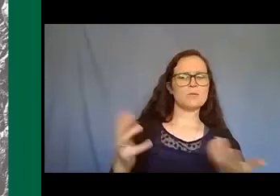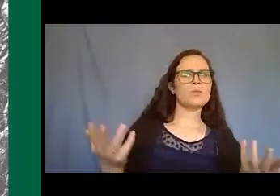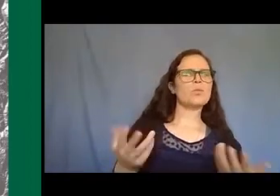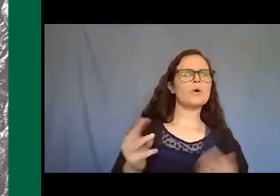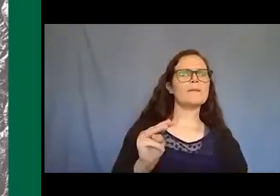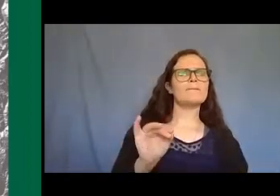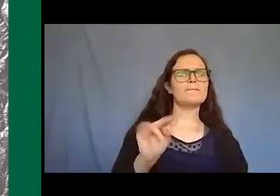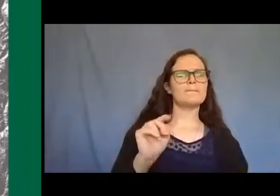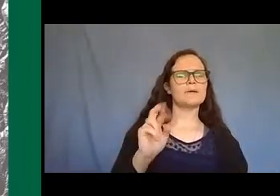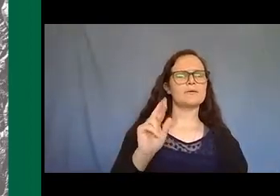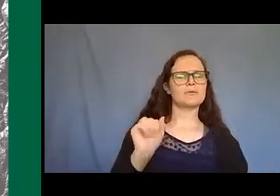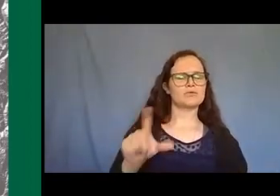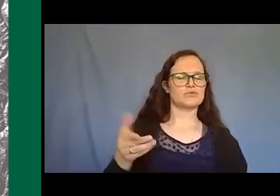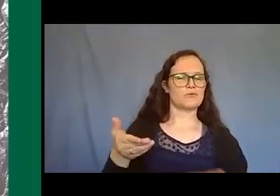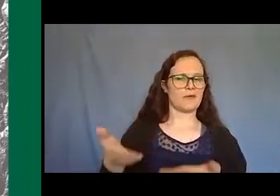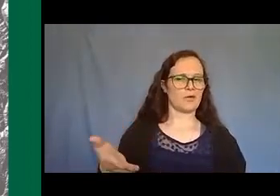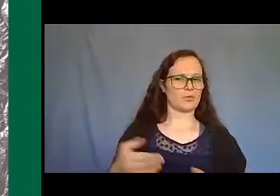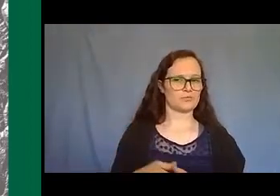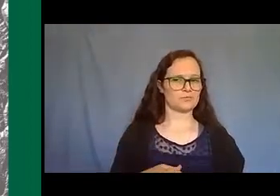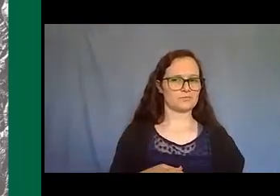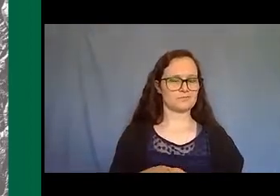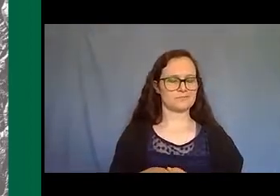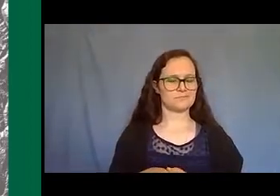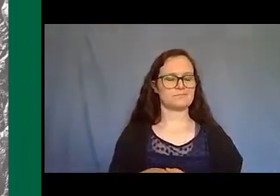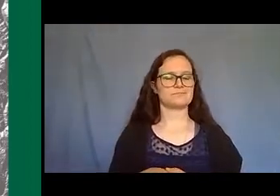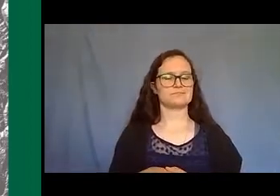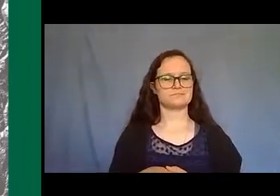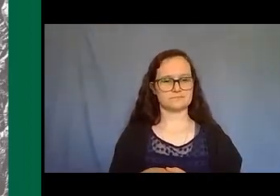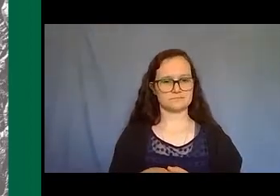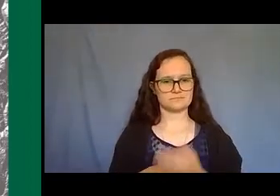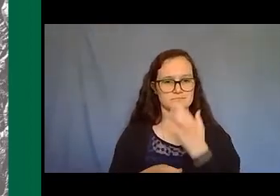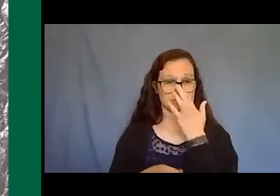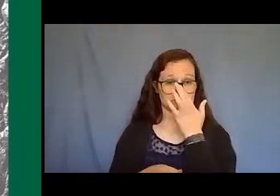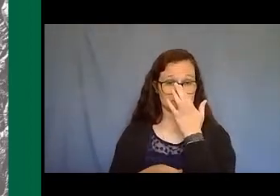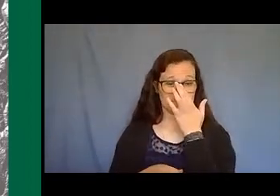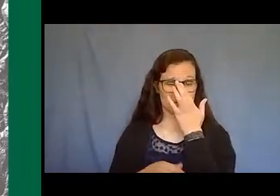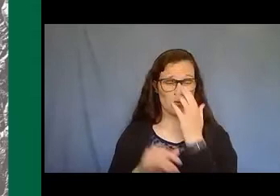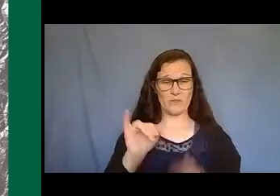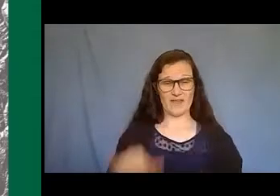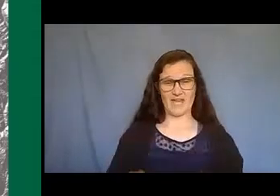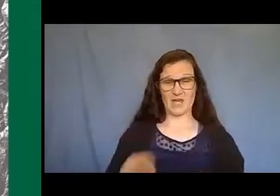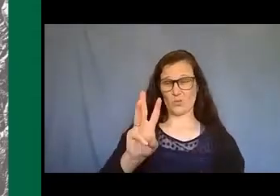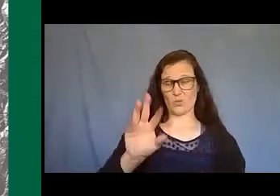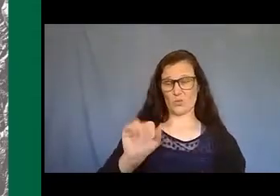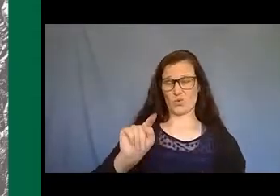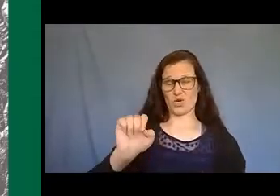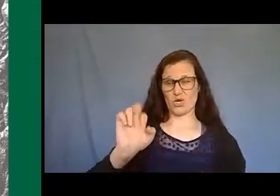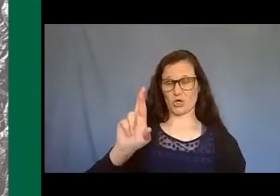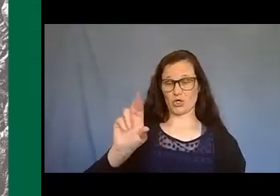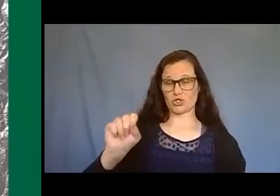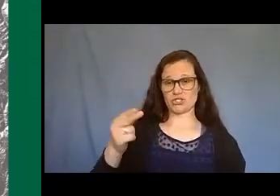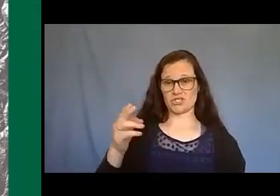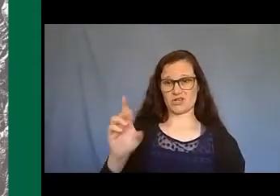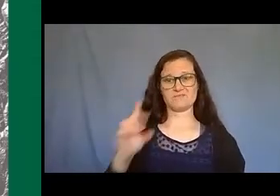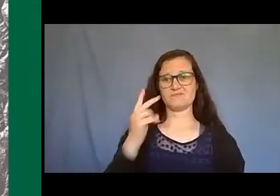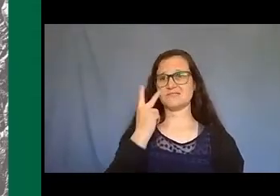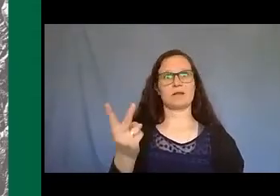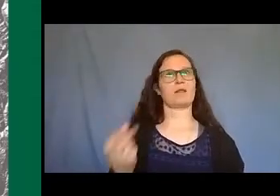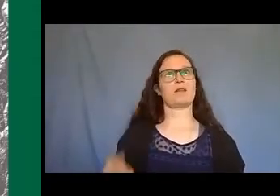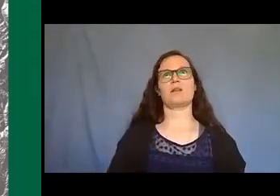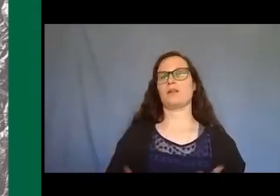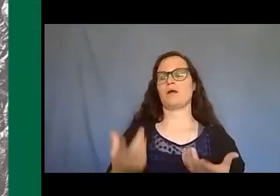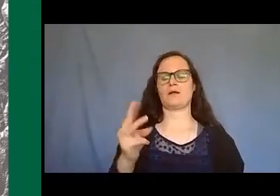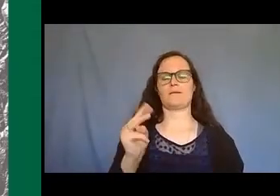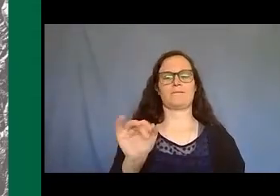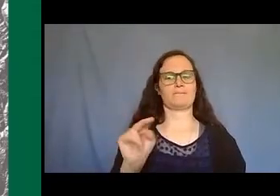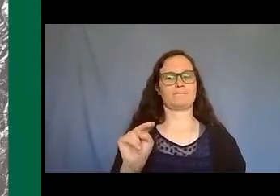watershed. Now again, this watershed has had a lot of mining. This is a geologic map that